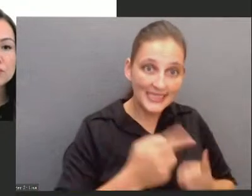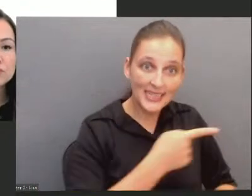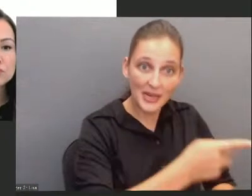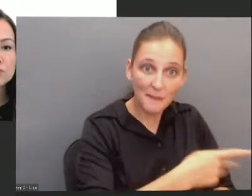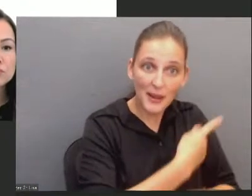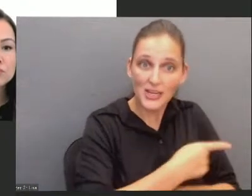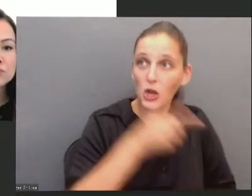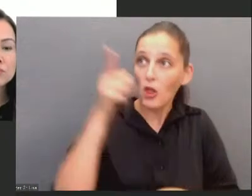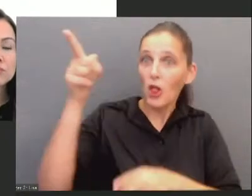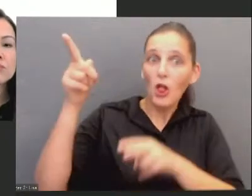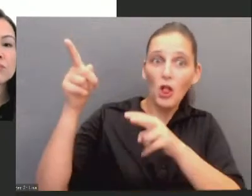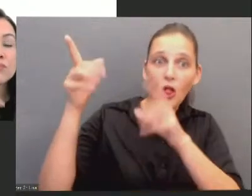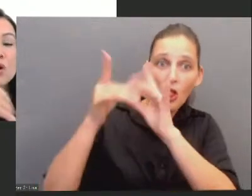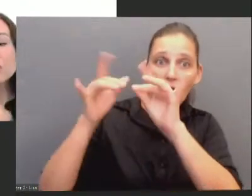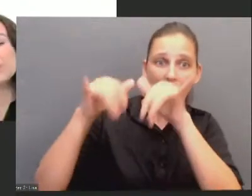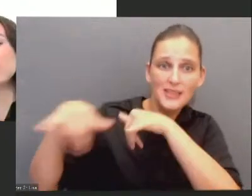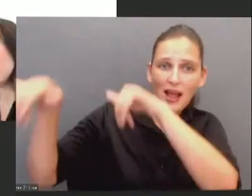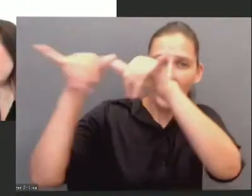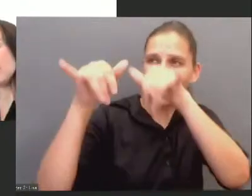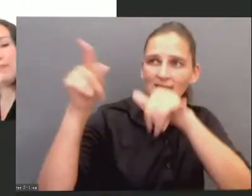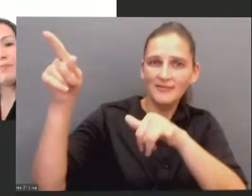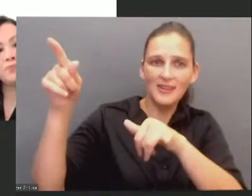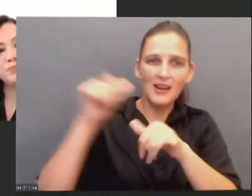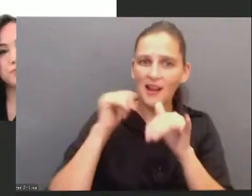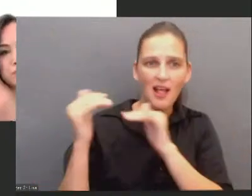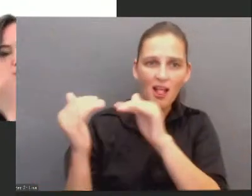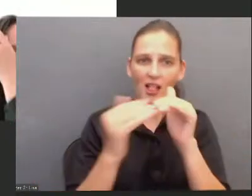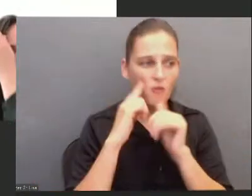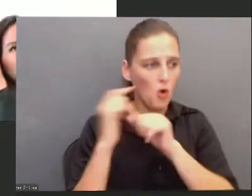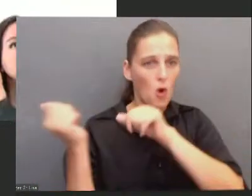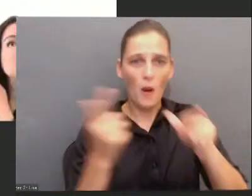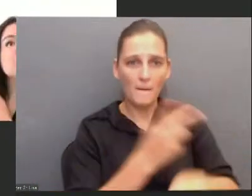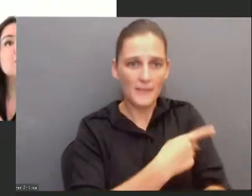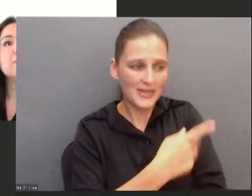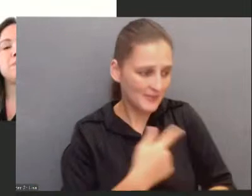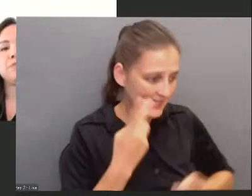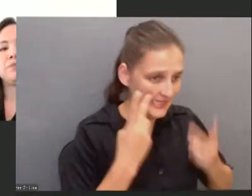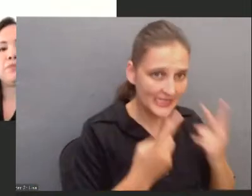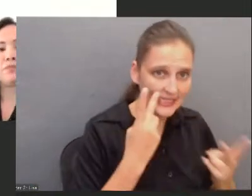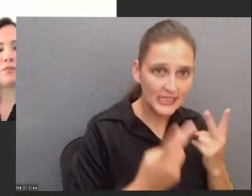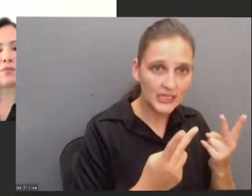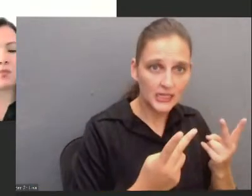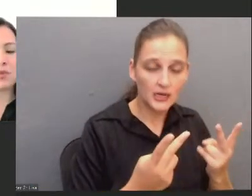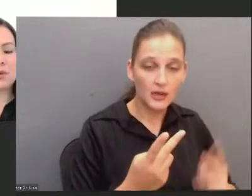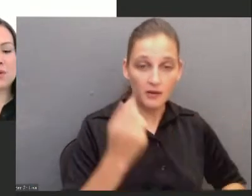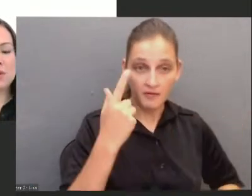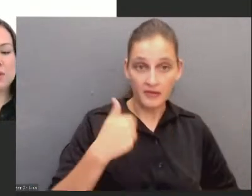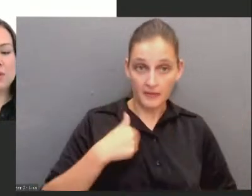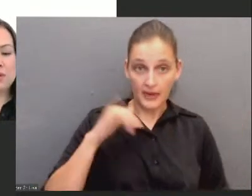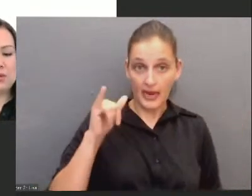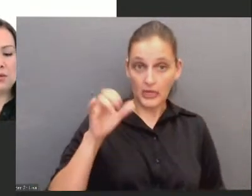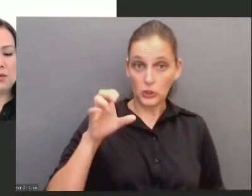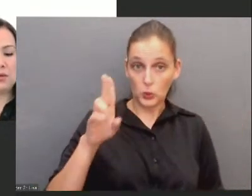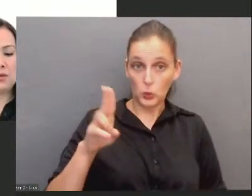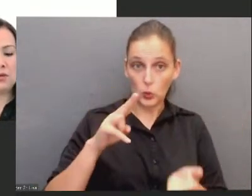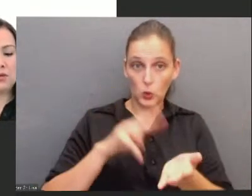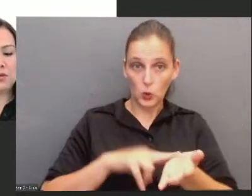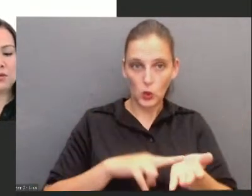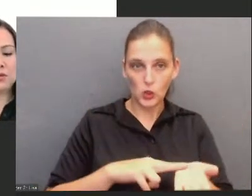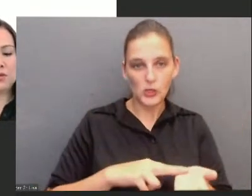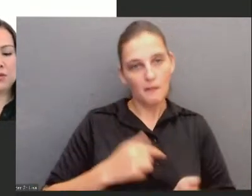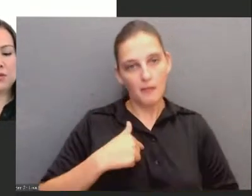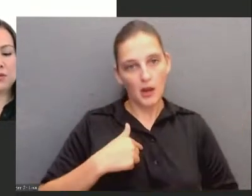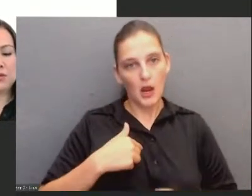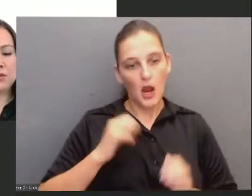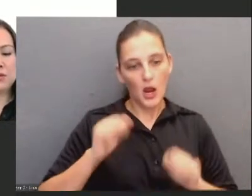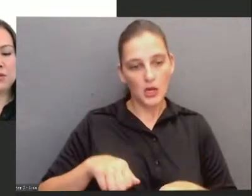my patients. And as an ICU nurse, I at least have the ability to call the doc up at 3 a.m. and go, this isn't working,